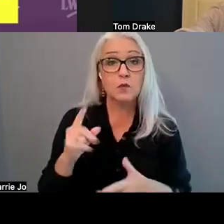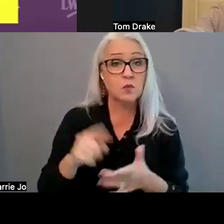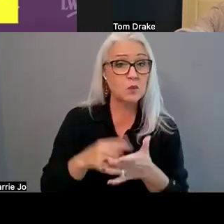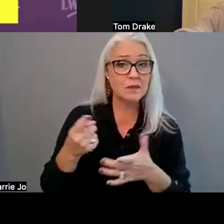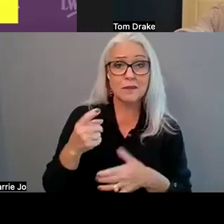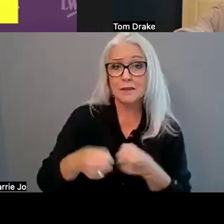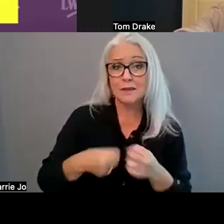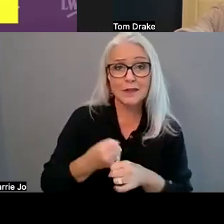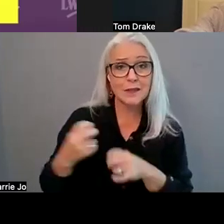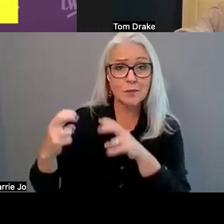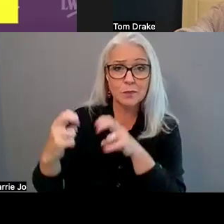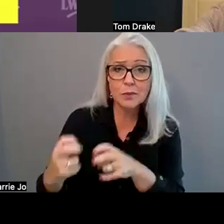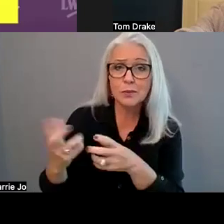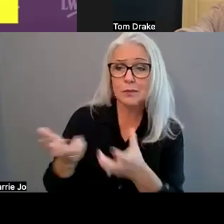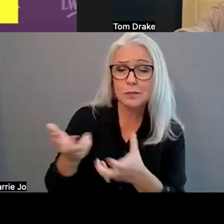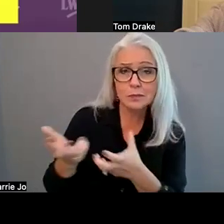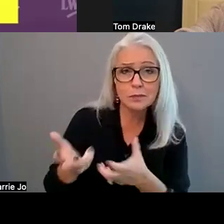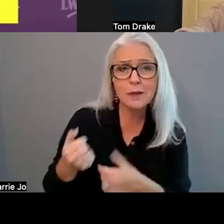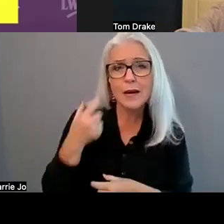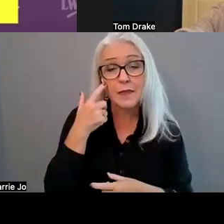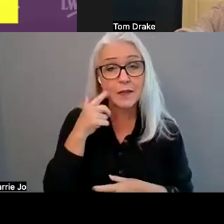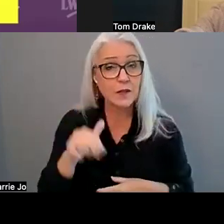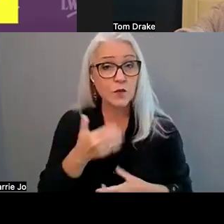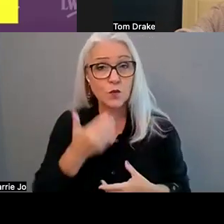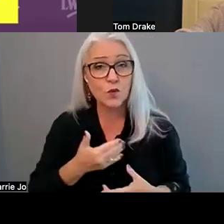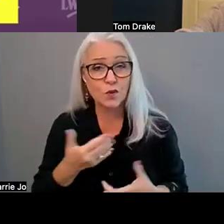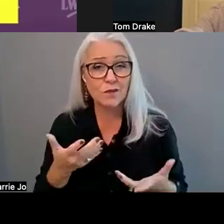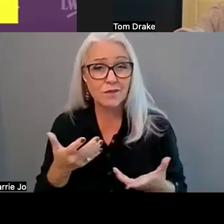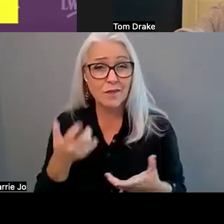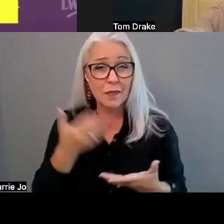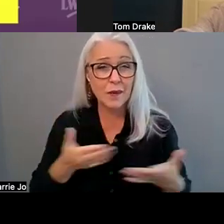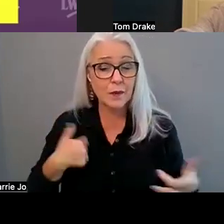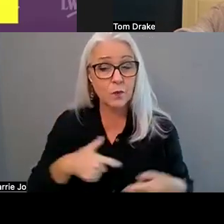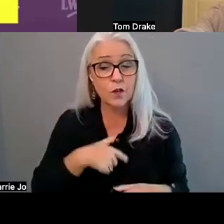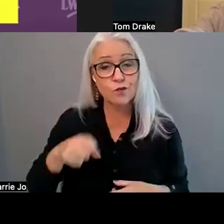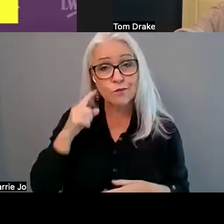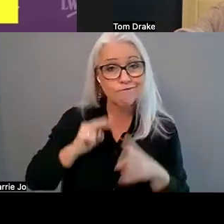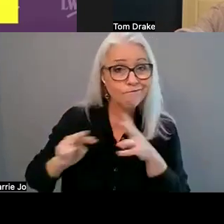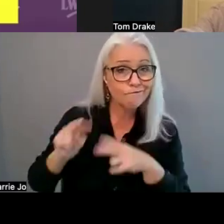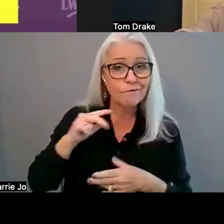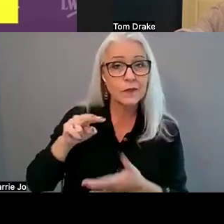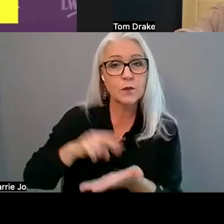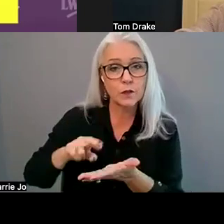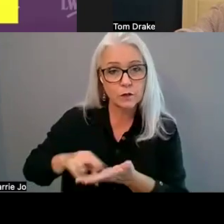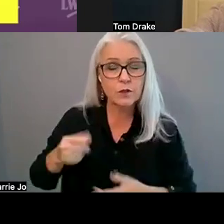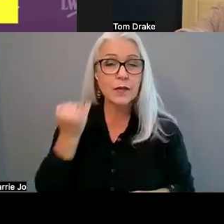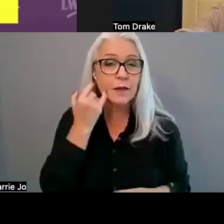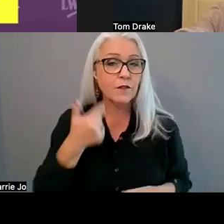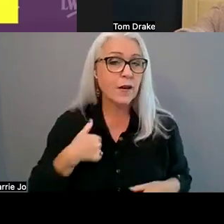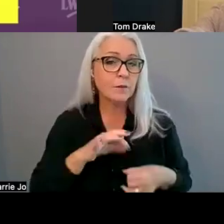great idea. And it's something that we should definitely research for the future. And I'll do that if I'm elected as your mayor as